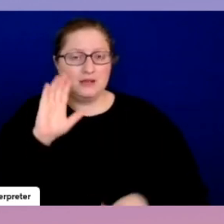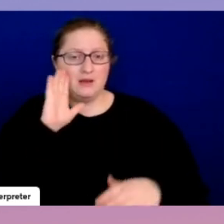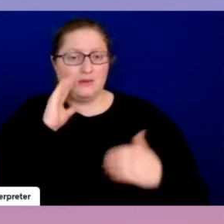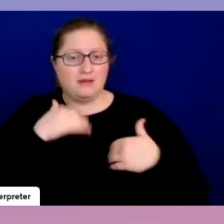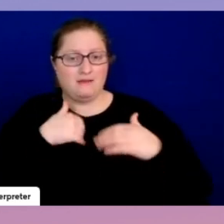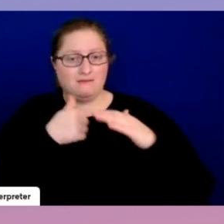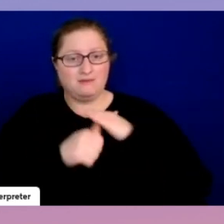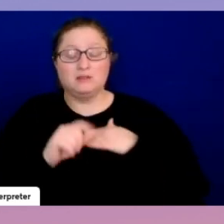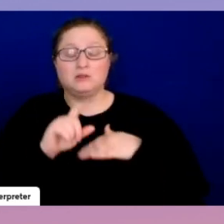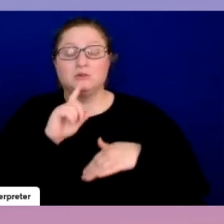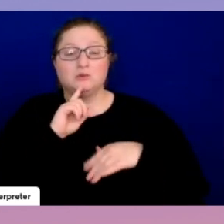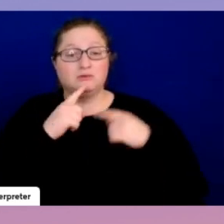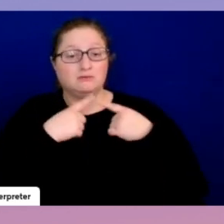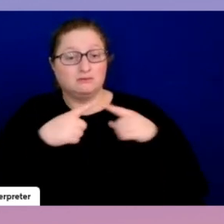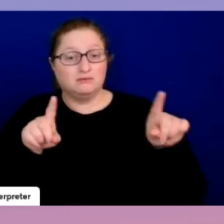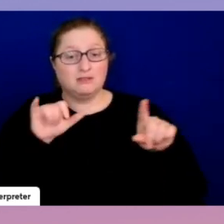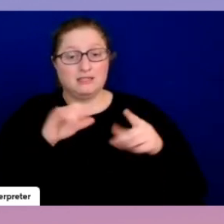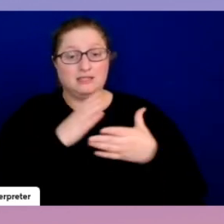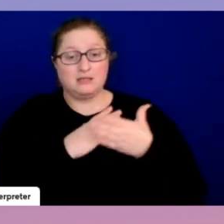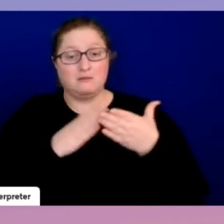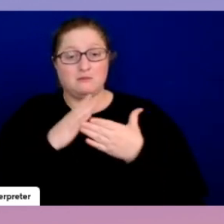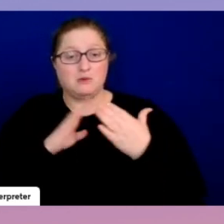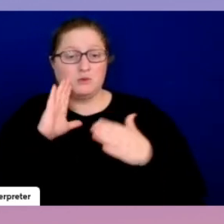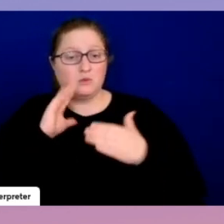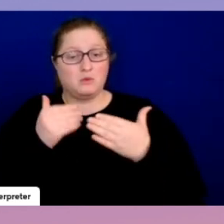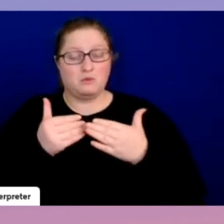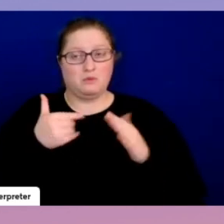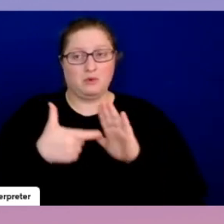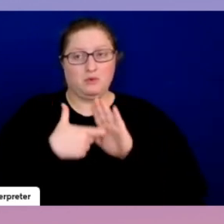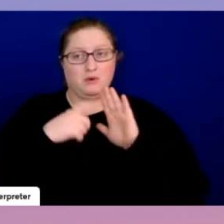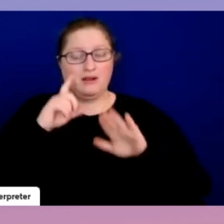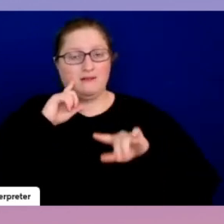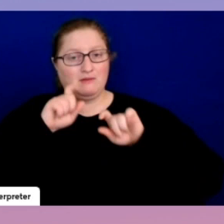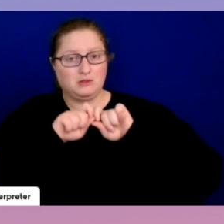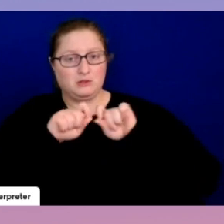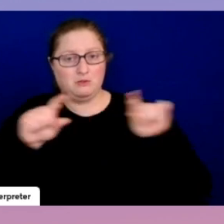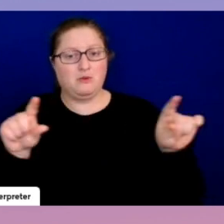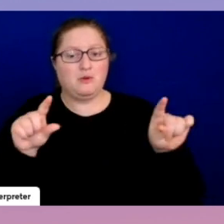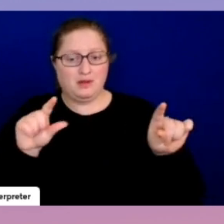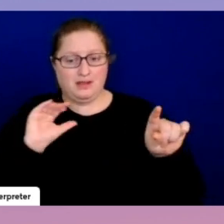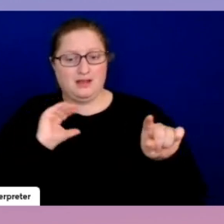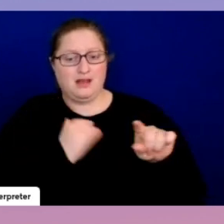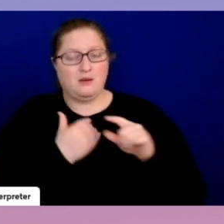these components serve as a prerequisite for deploying our Cloud SQL database.